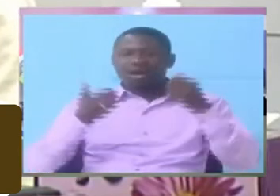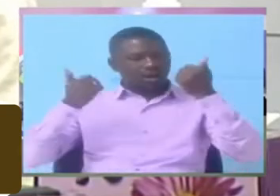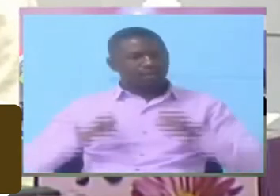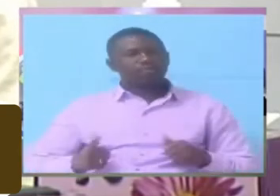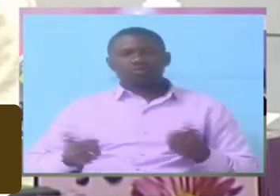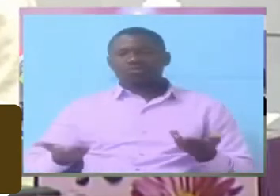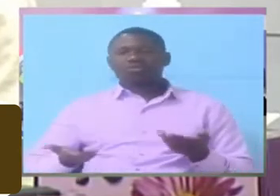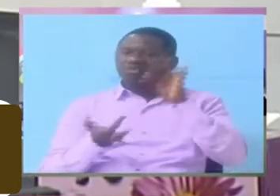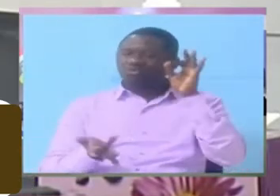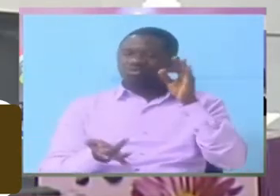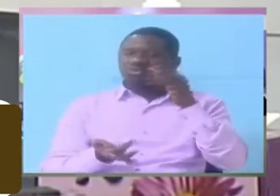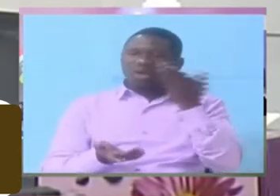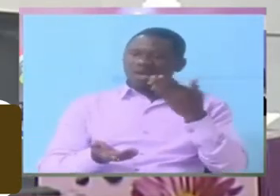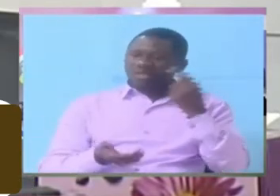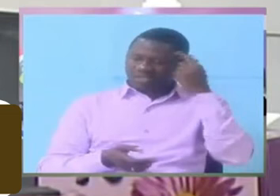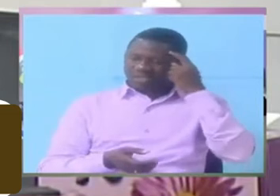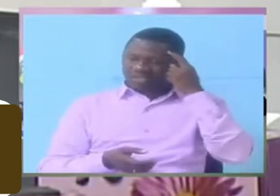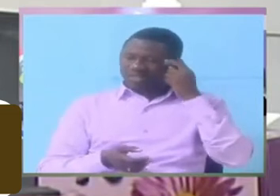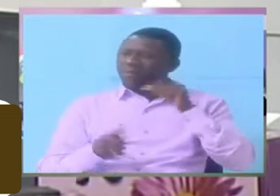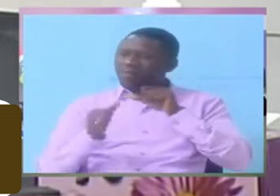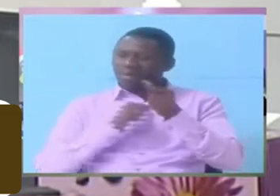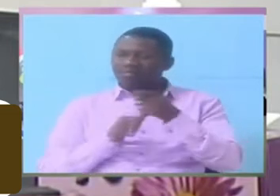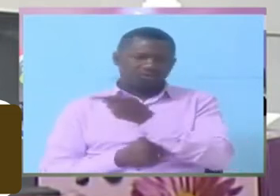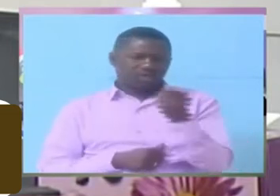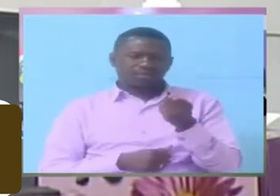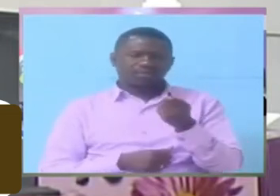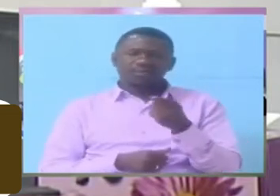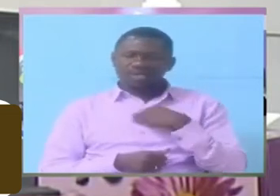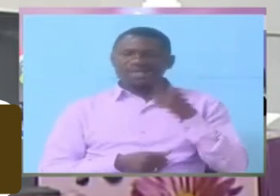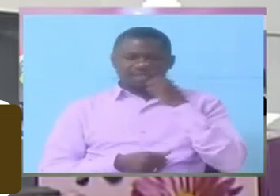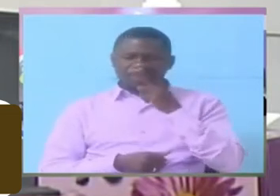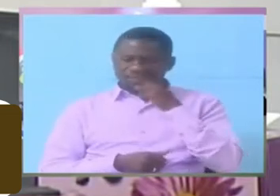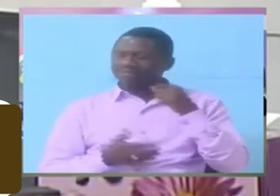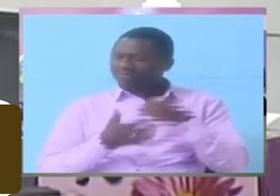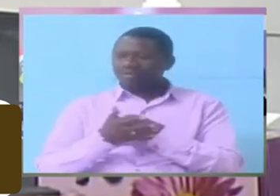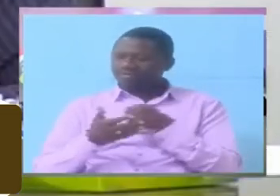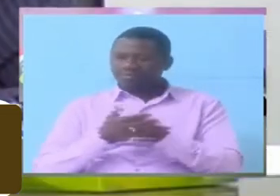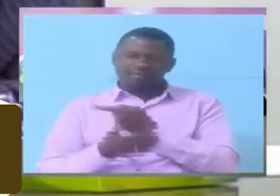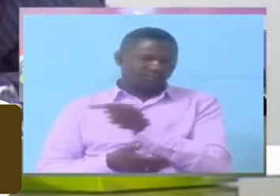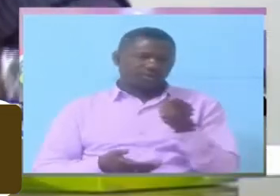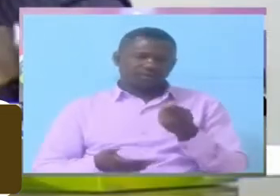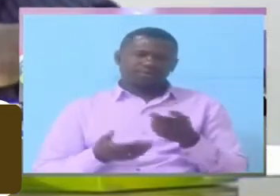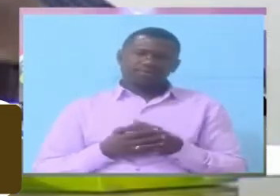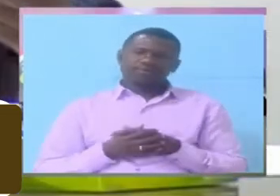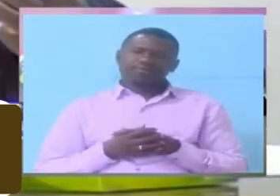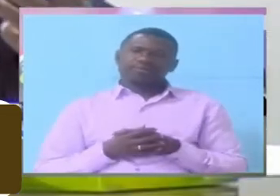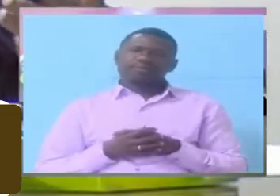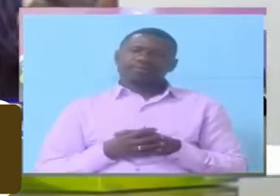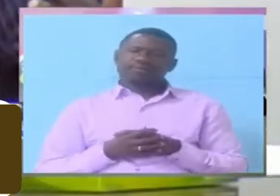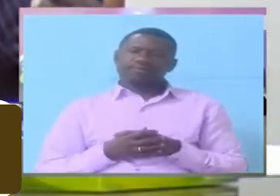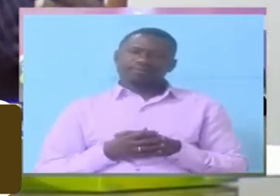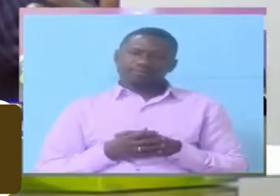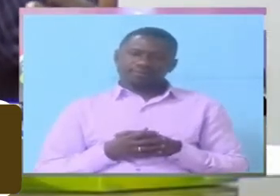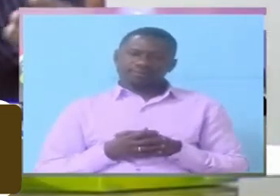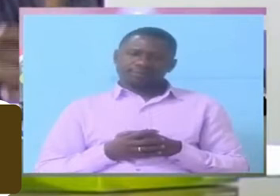I agree. Hana manke ni mari da mante ni ngala ko na manke wotinu nte kata ko lu kela bari nga kata ko lu kele